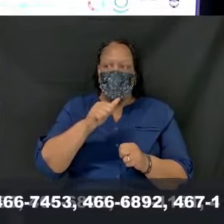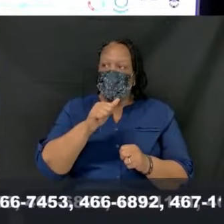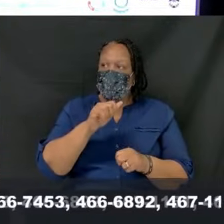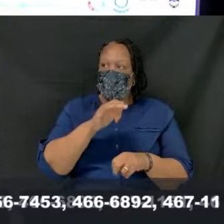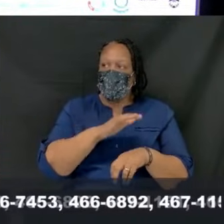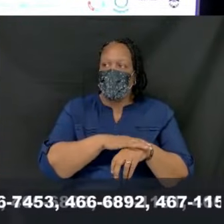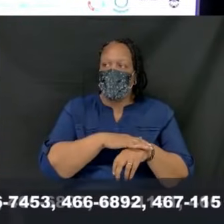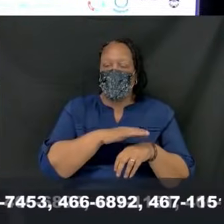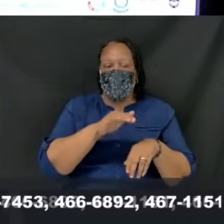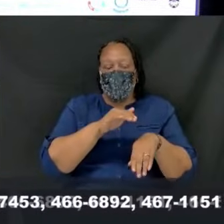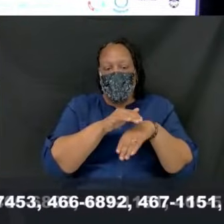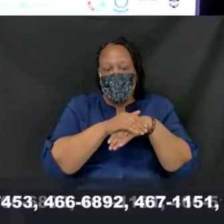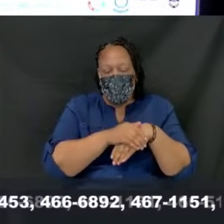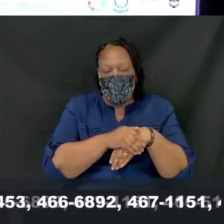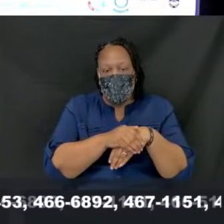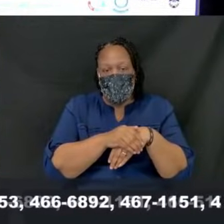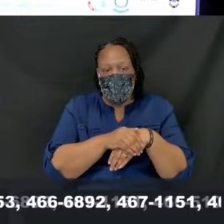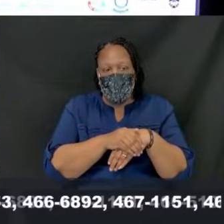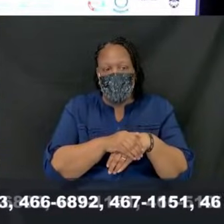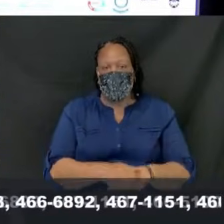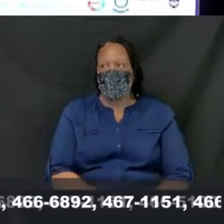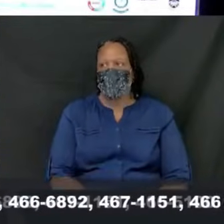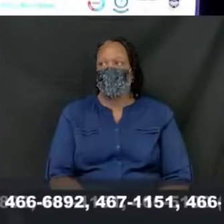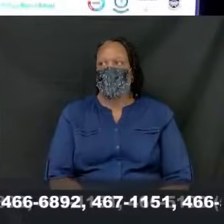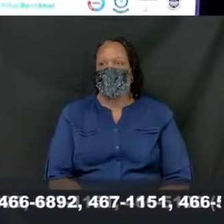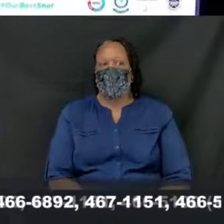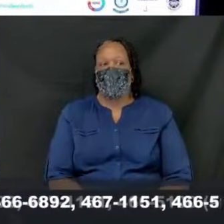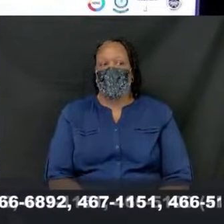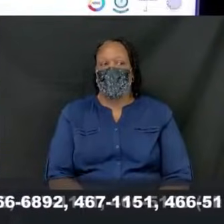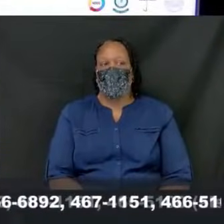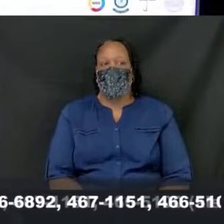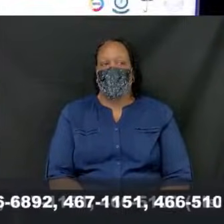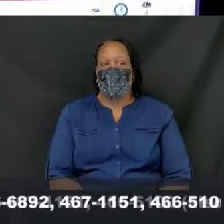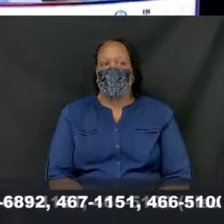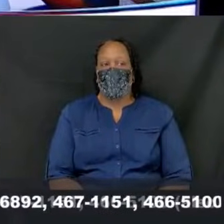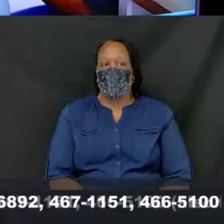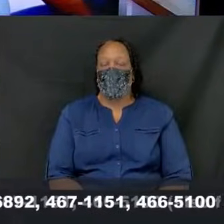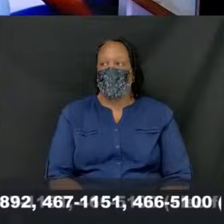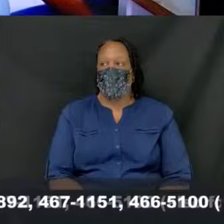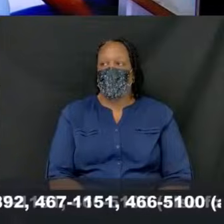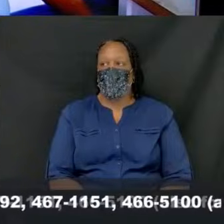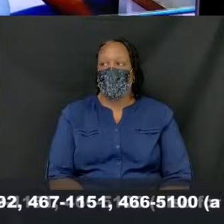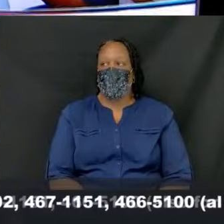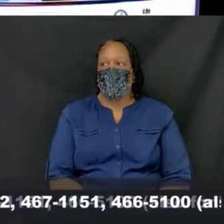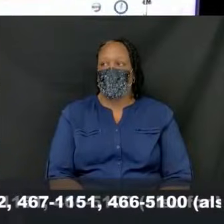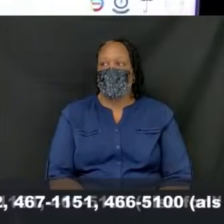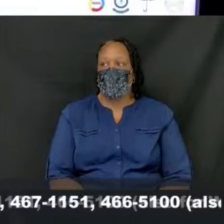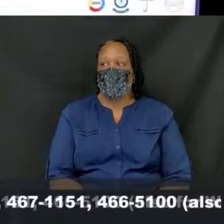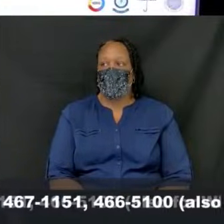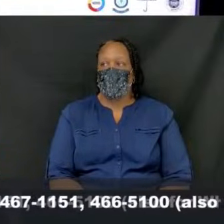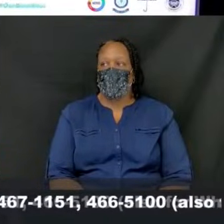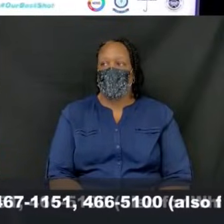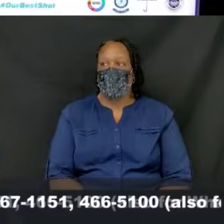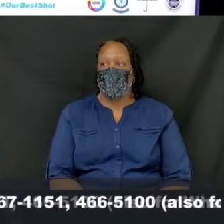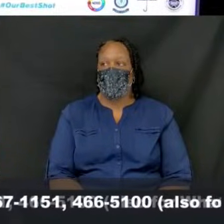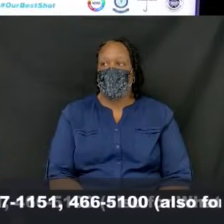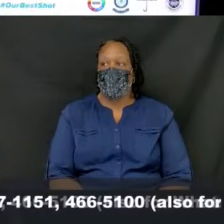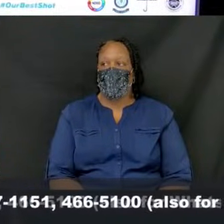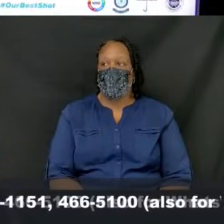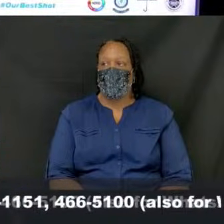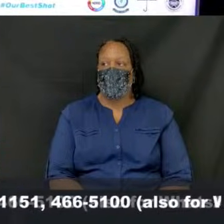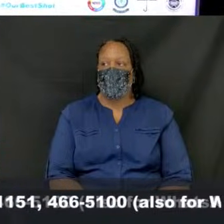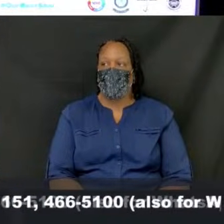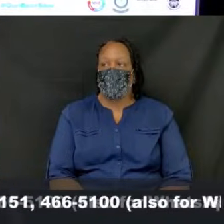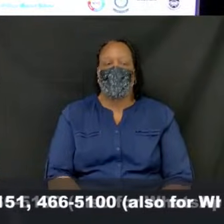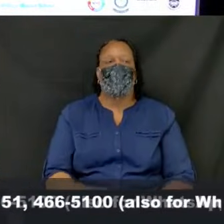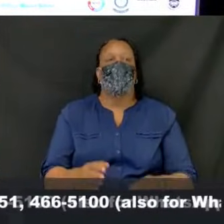vaccination program was recognized. Your response was that you did not have an answer, but